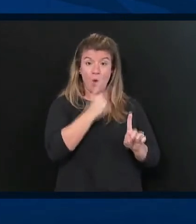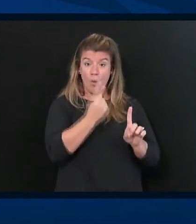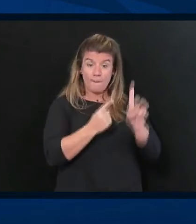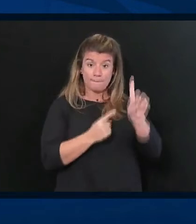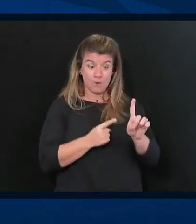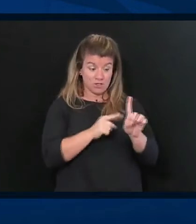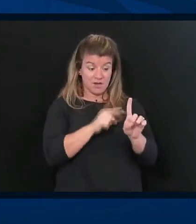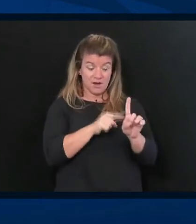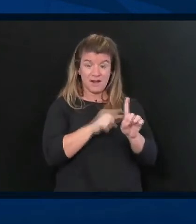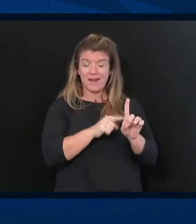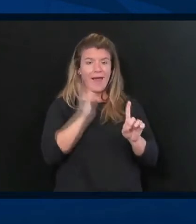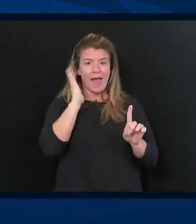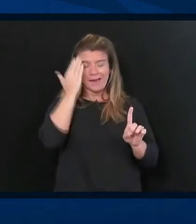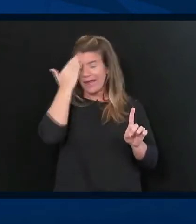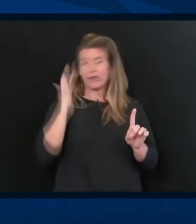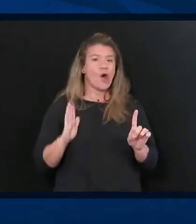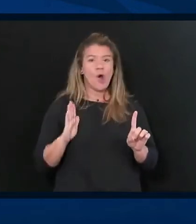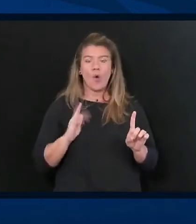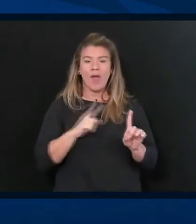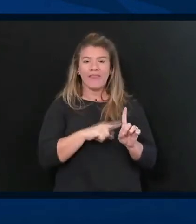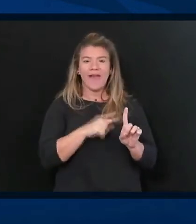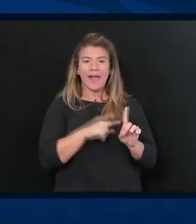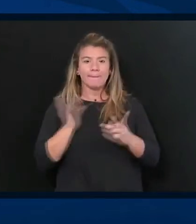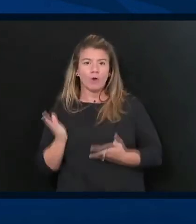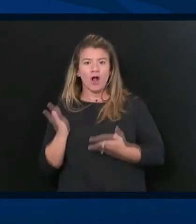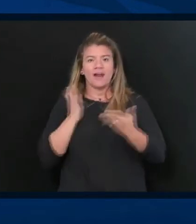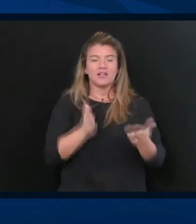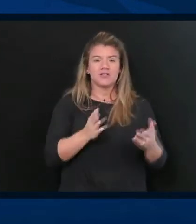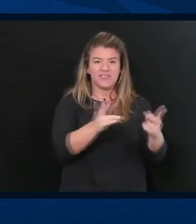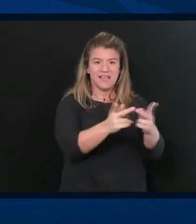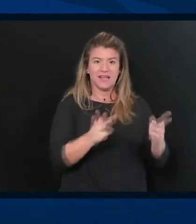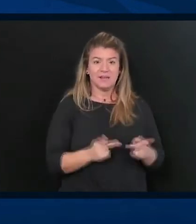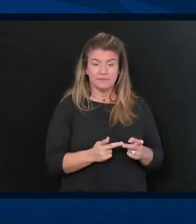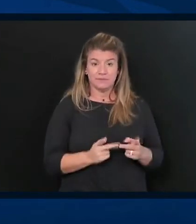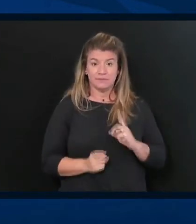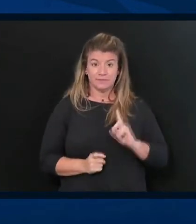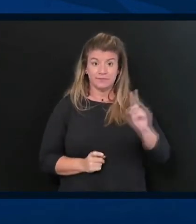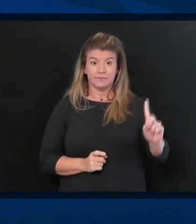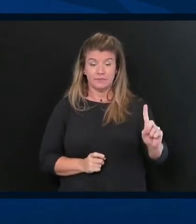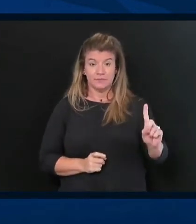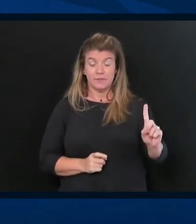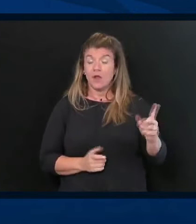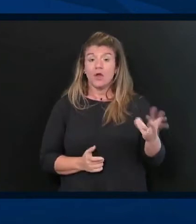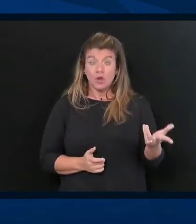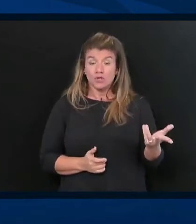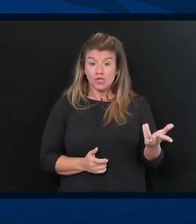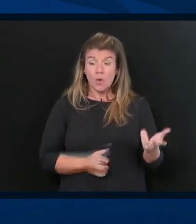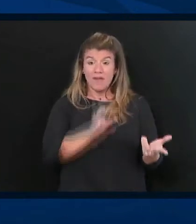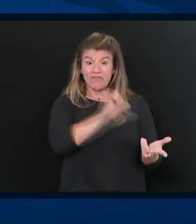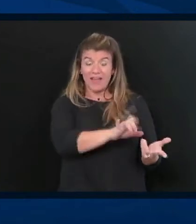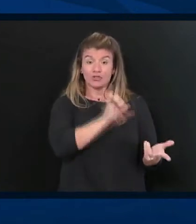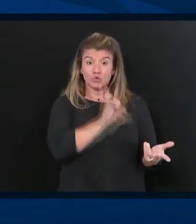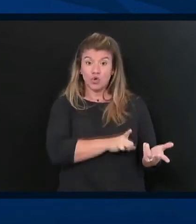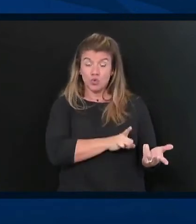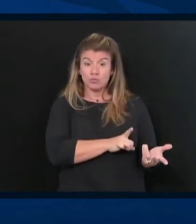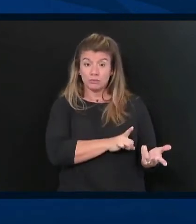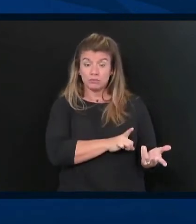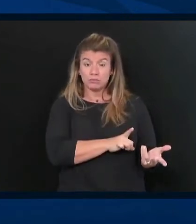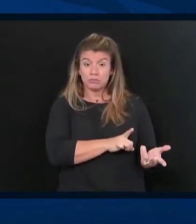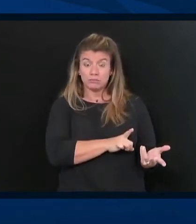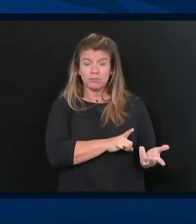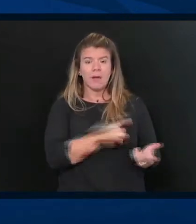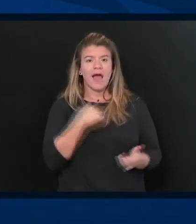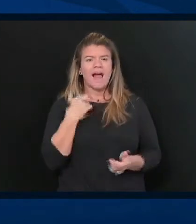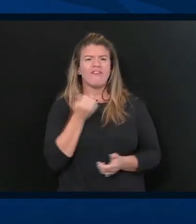virus to the facility. So that being the case, if that does confirm to be true, a couple